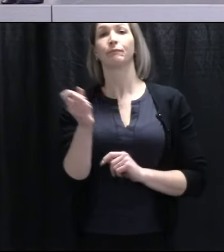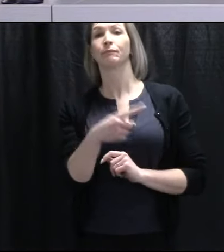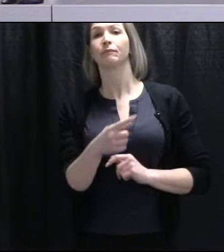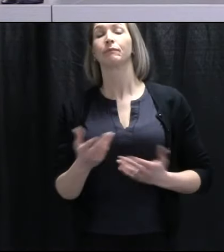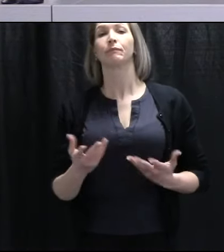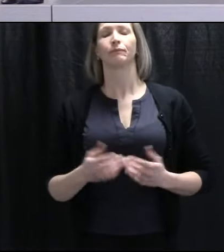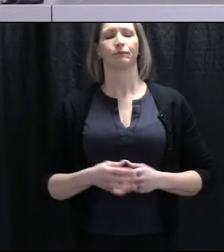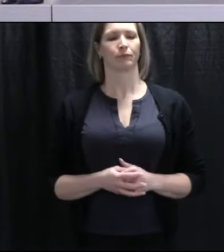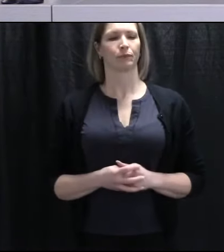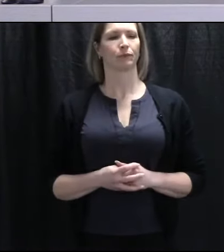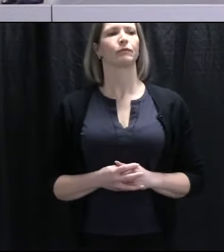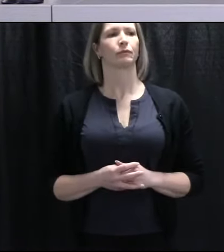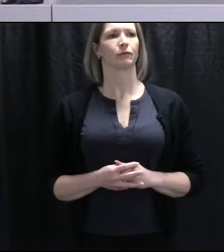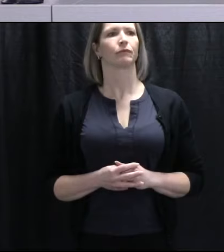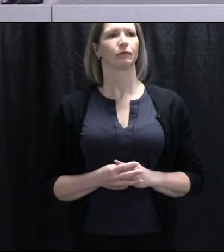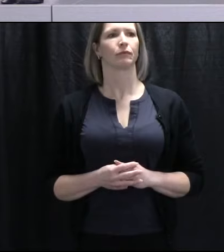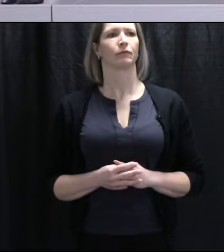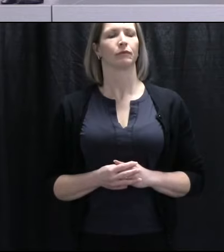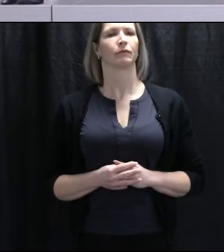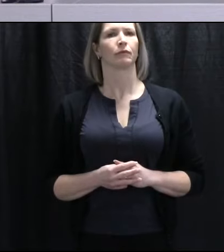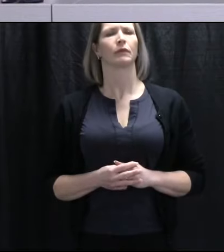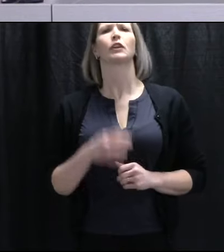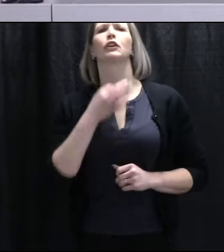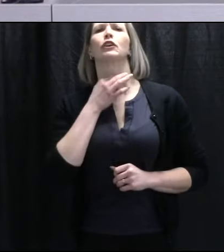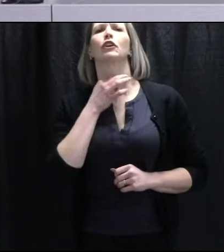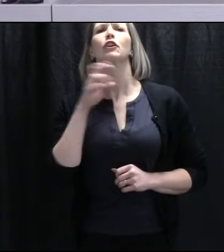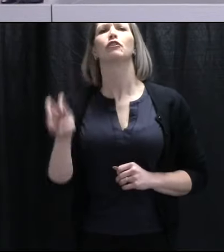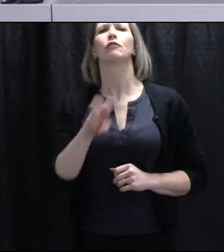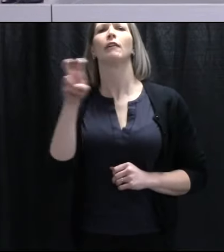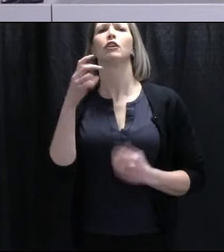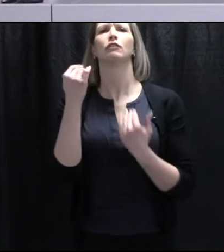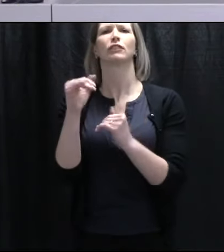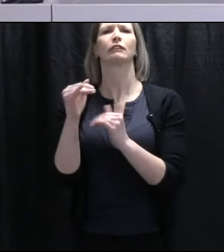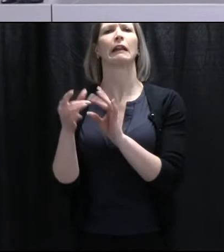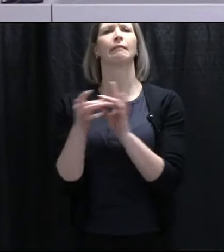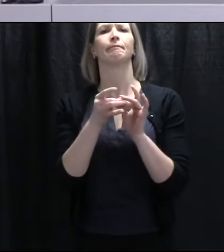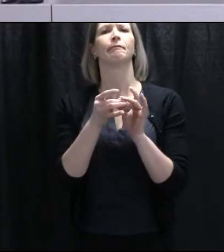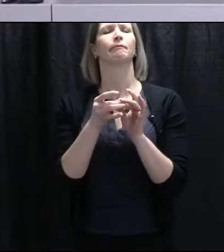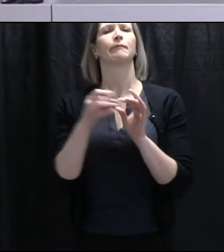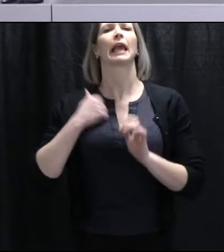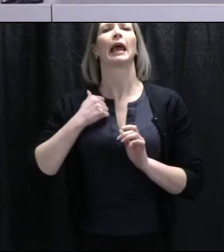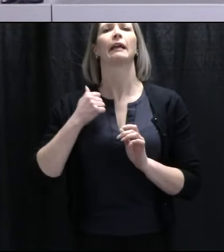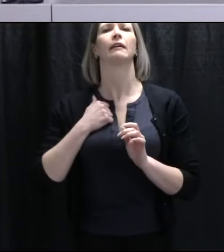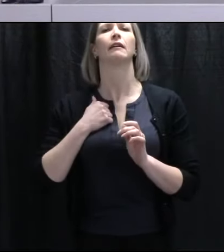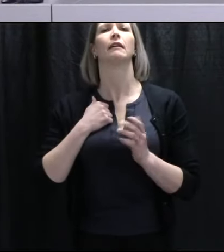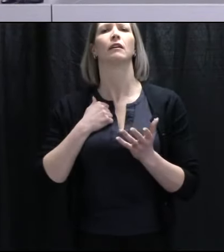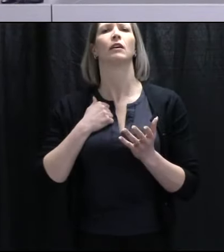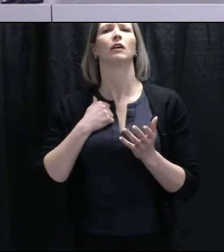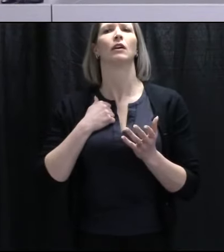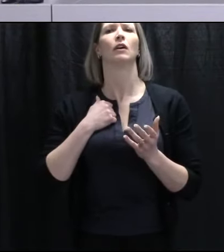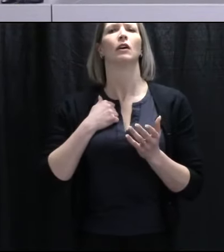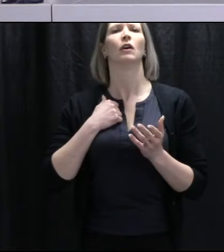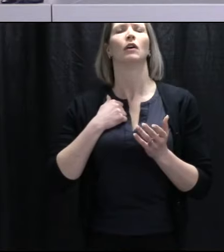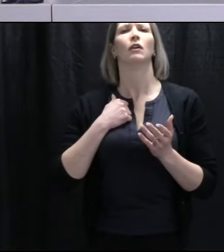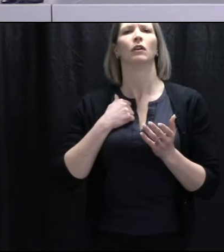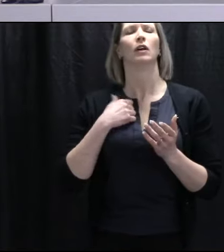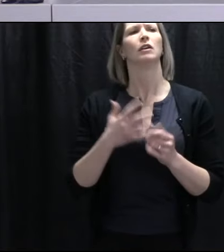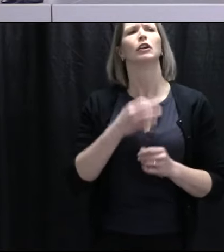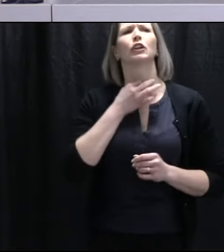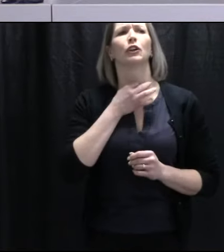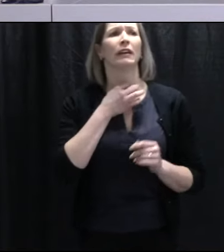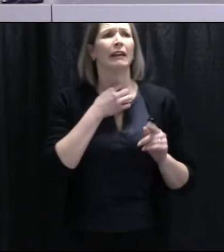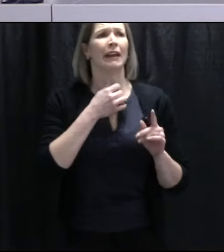question about the travel restrictions now placed in Canada. If a person arriving in Canada is required